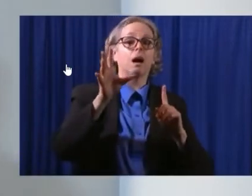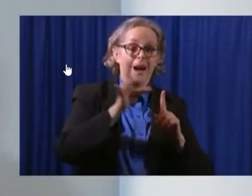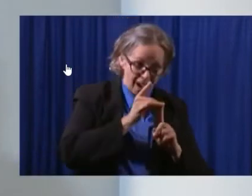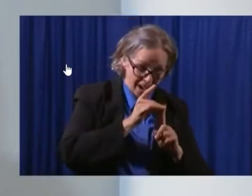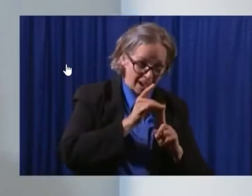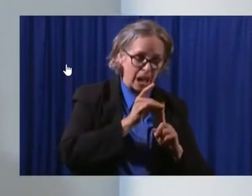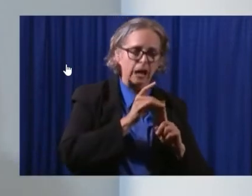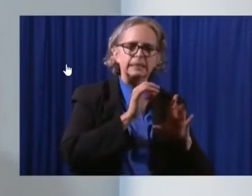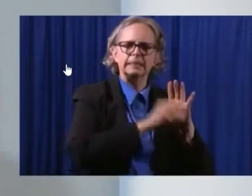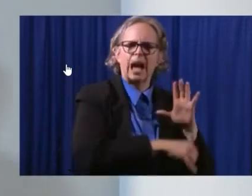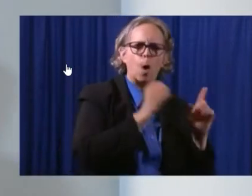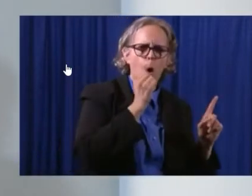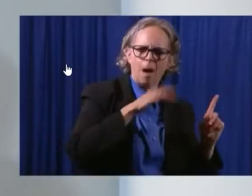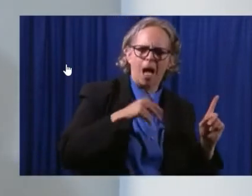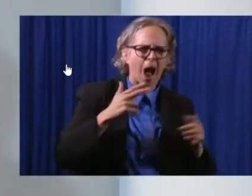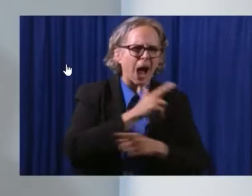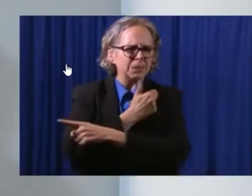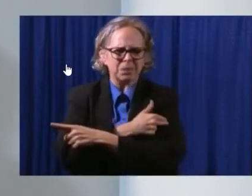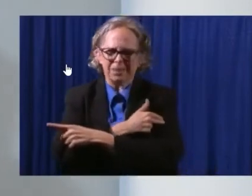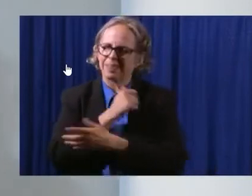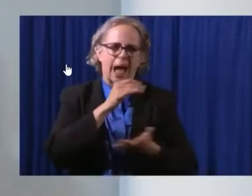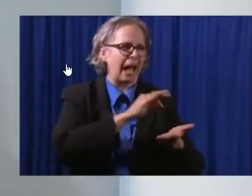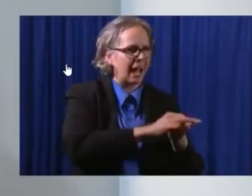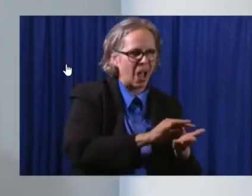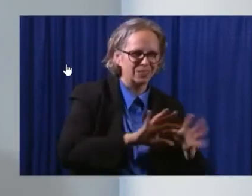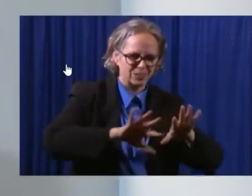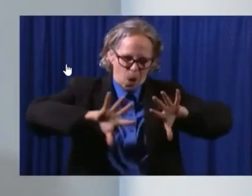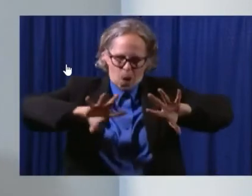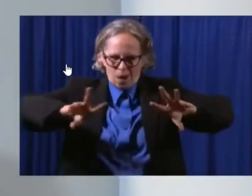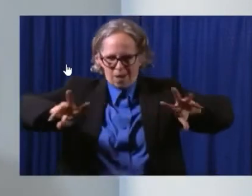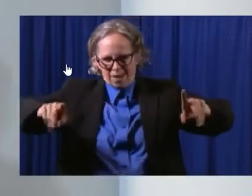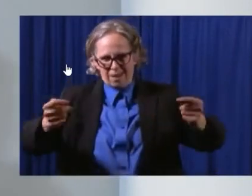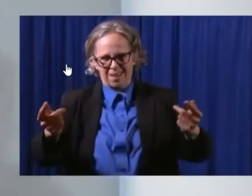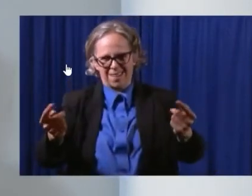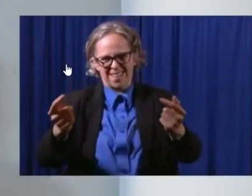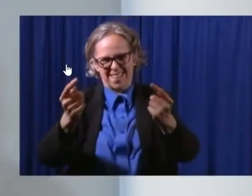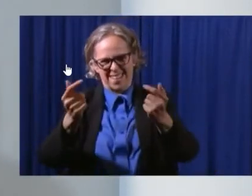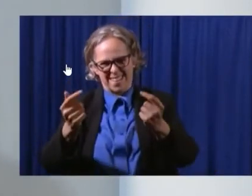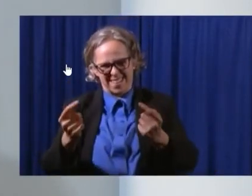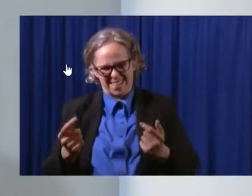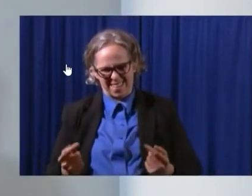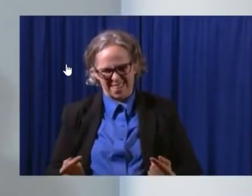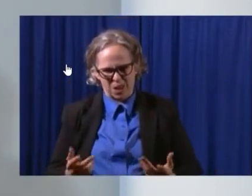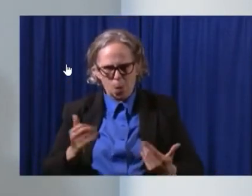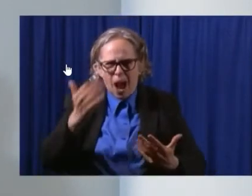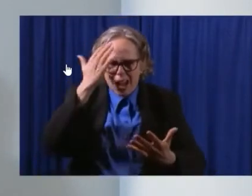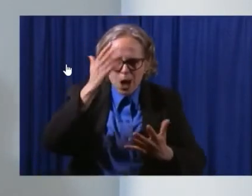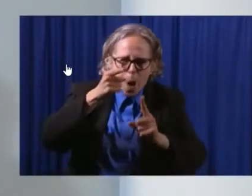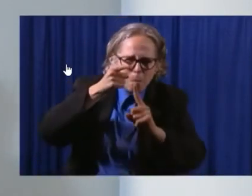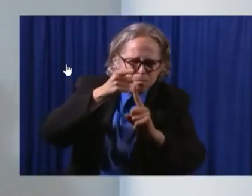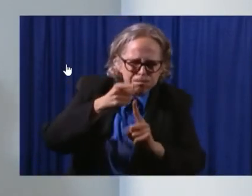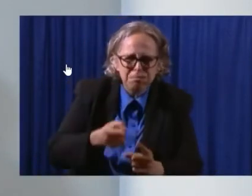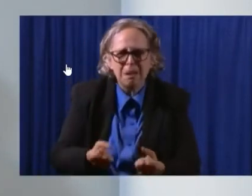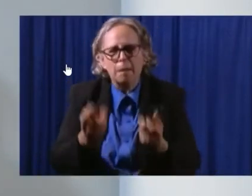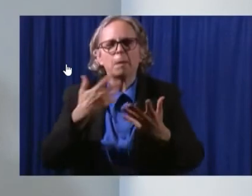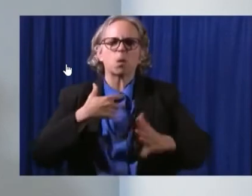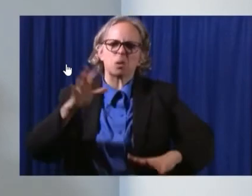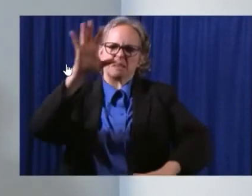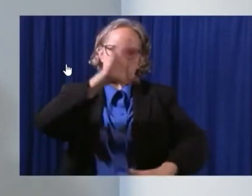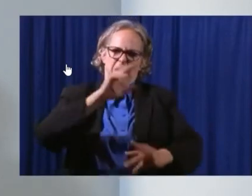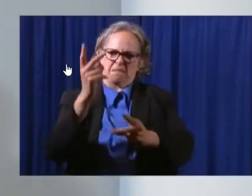number. We worked with the data team, we worked with the health team to come up with something that we believe is an accurate number based